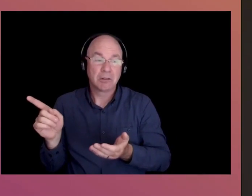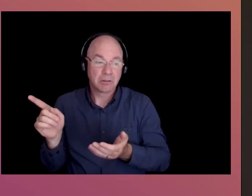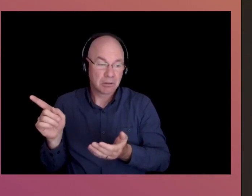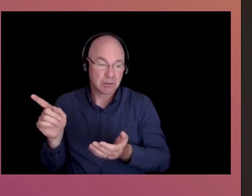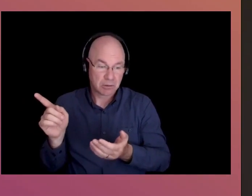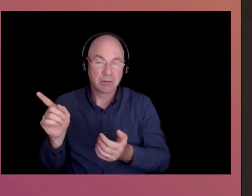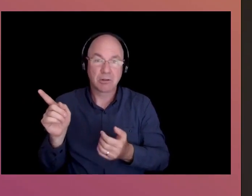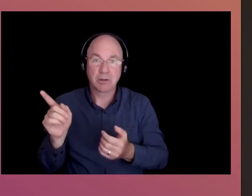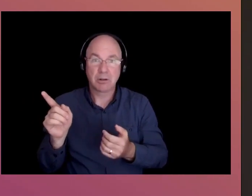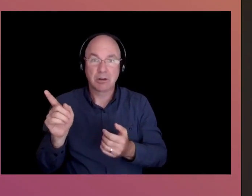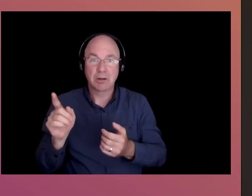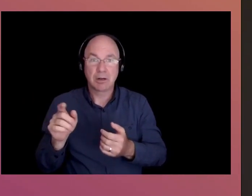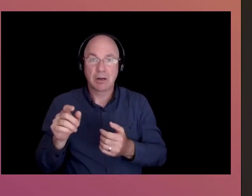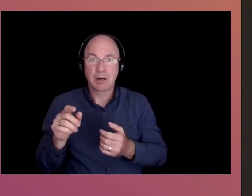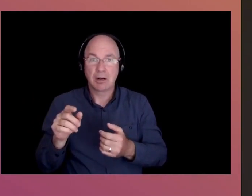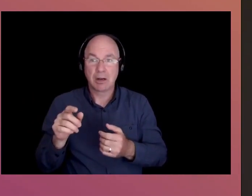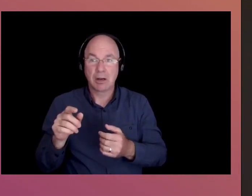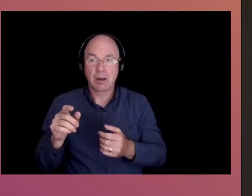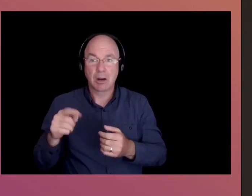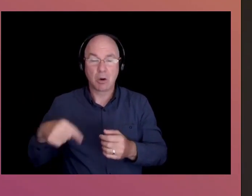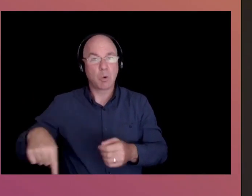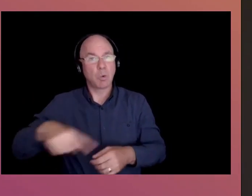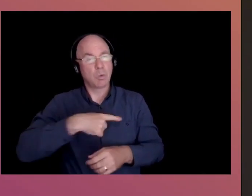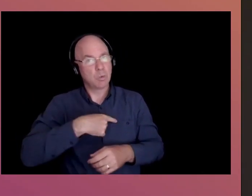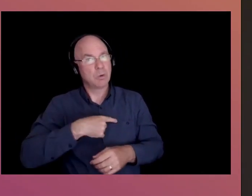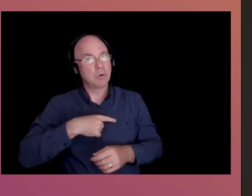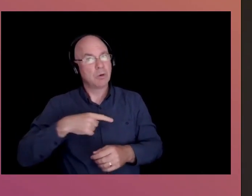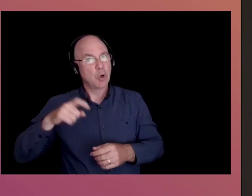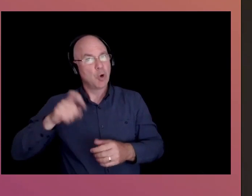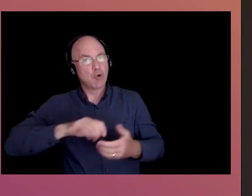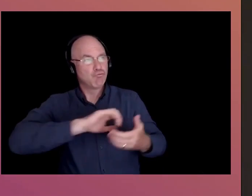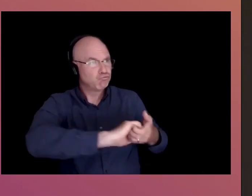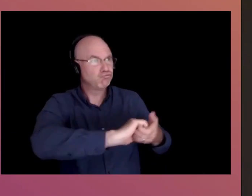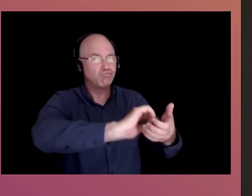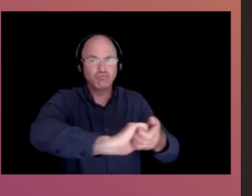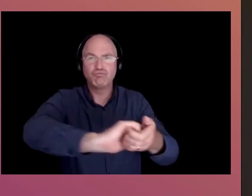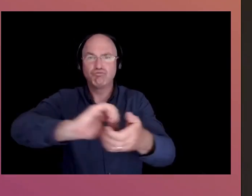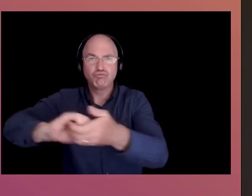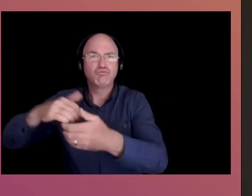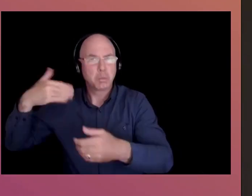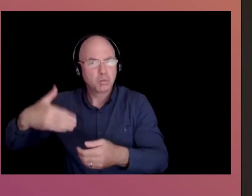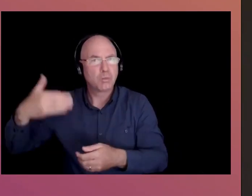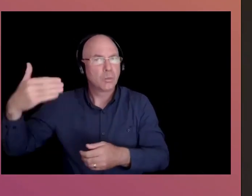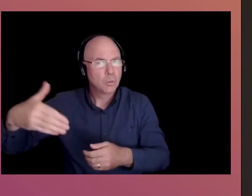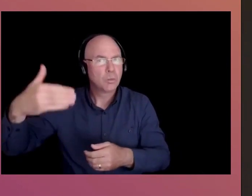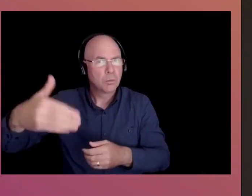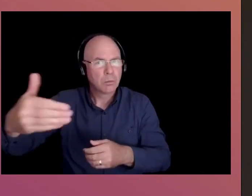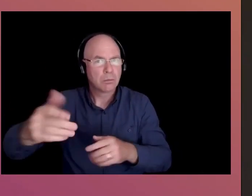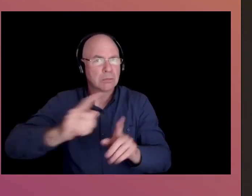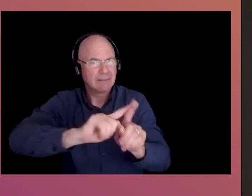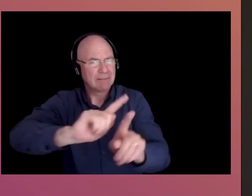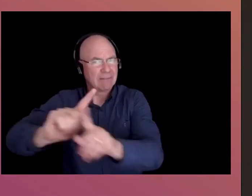I think periodically we should, you know, collaborate with various people from